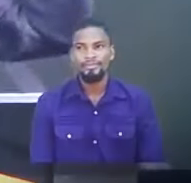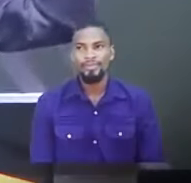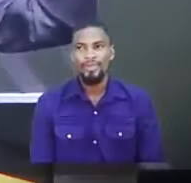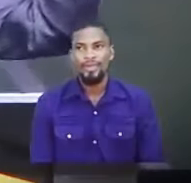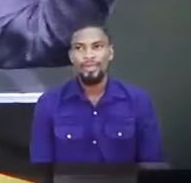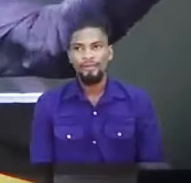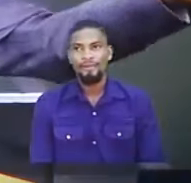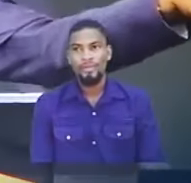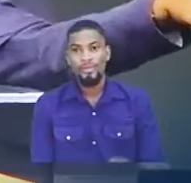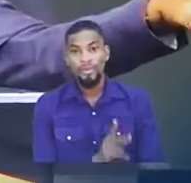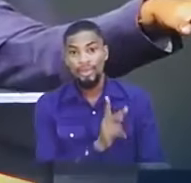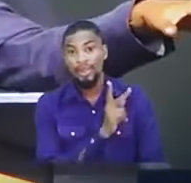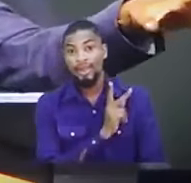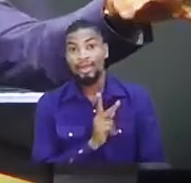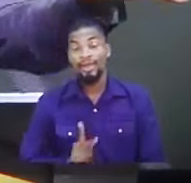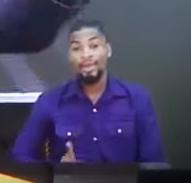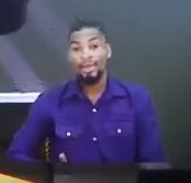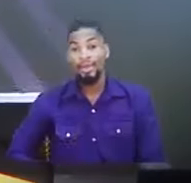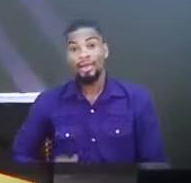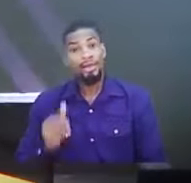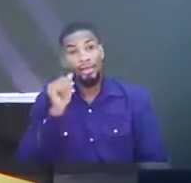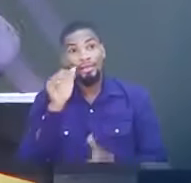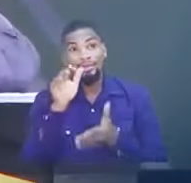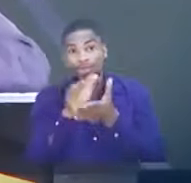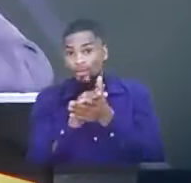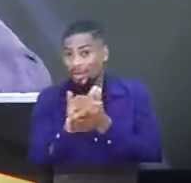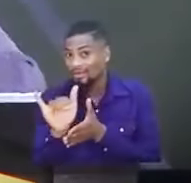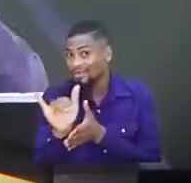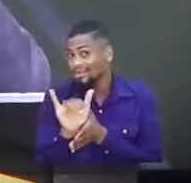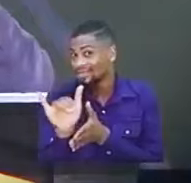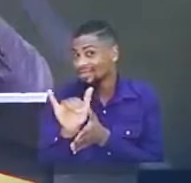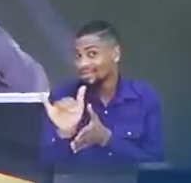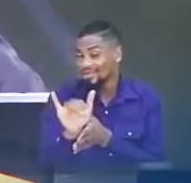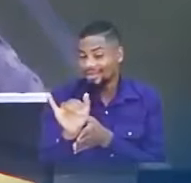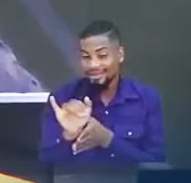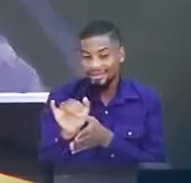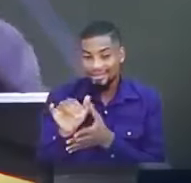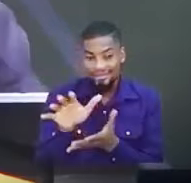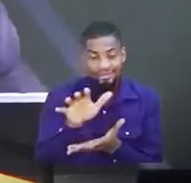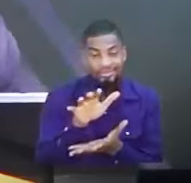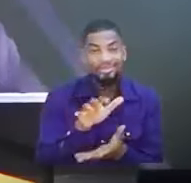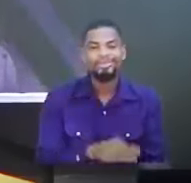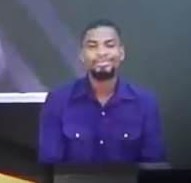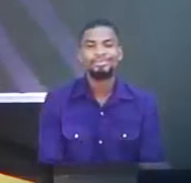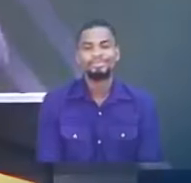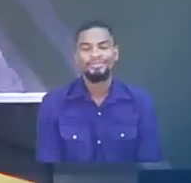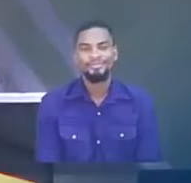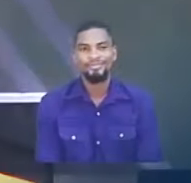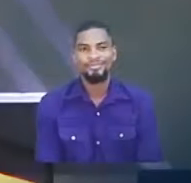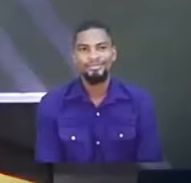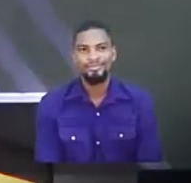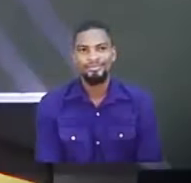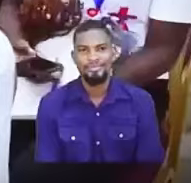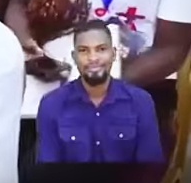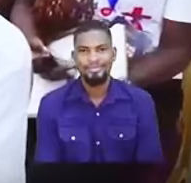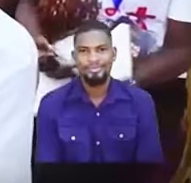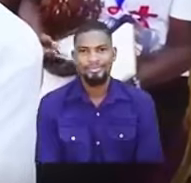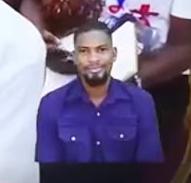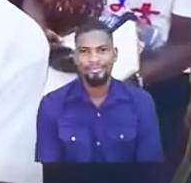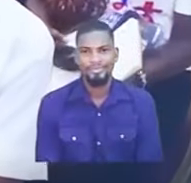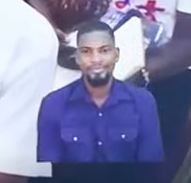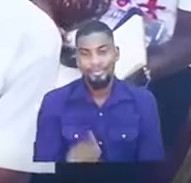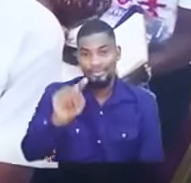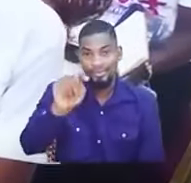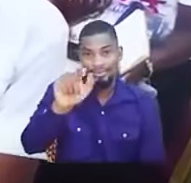wives live in the same compound with their children. And this Tamar was the half-sister of Amnon. Because